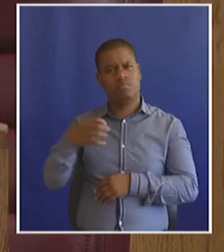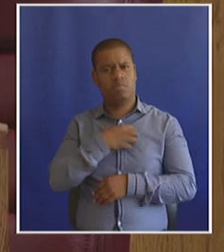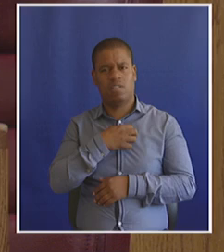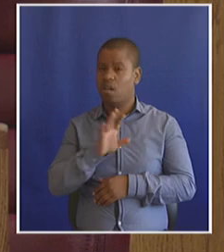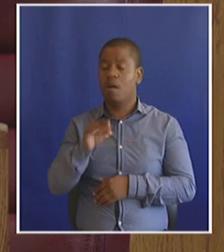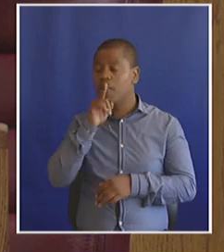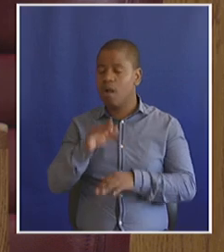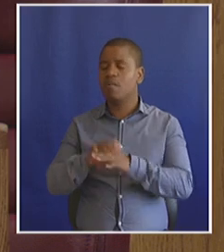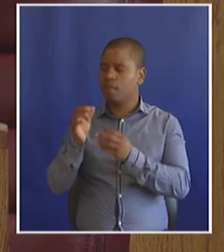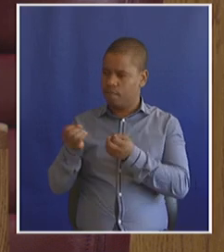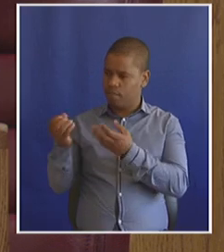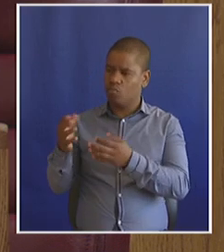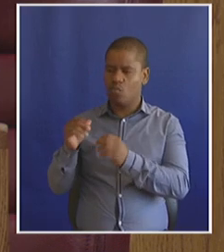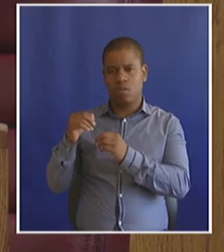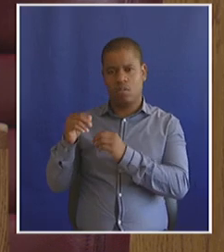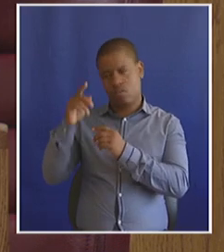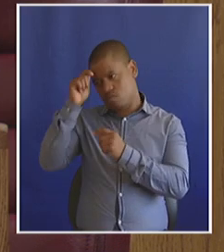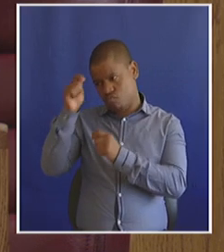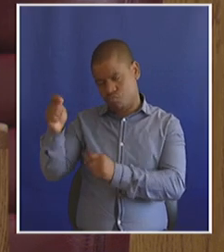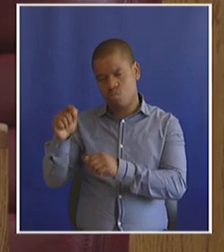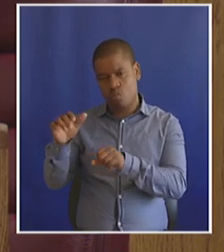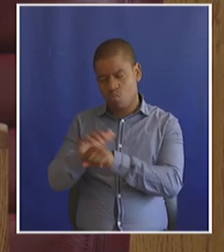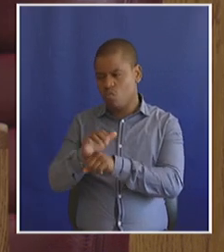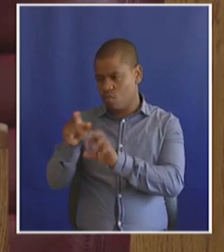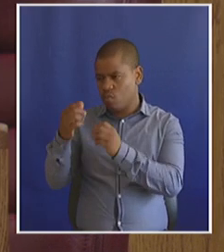responses. Thank you very much, Honorable Minister.